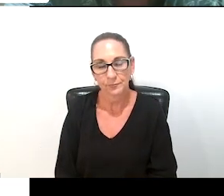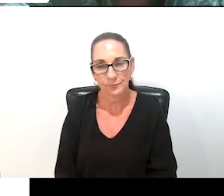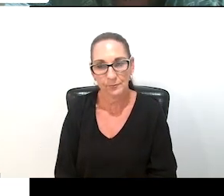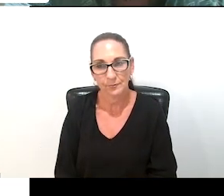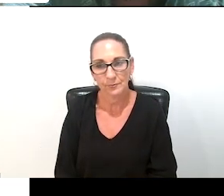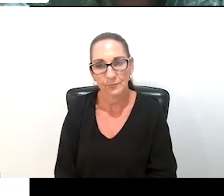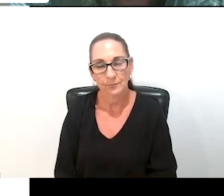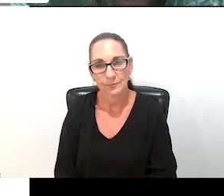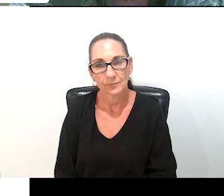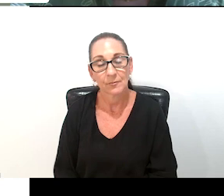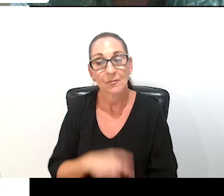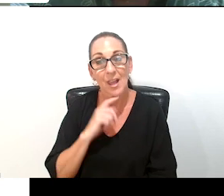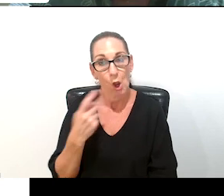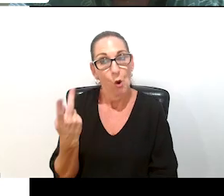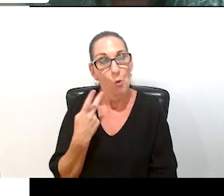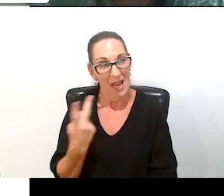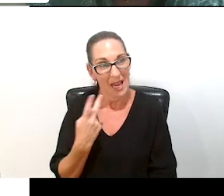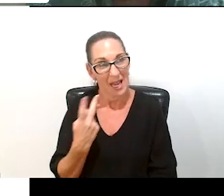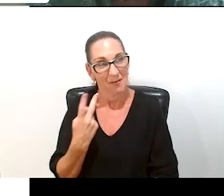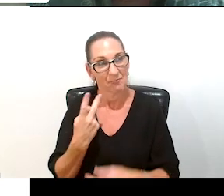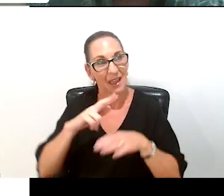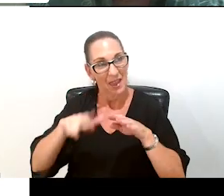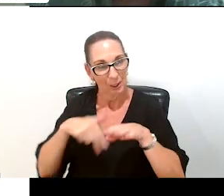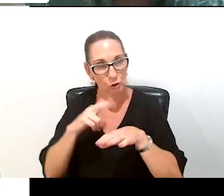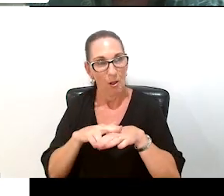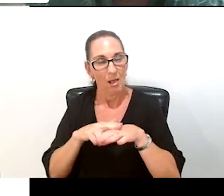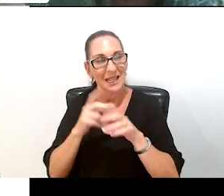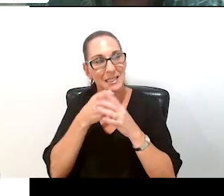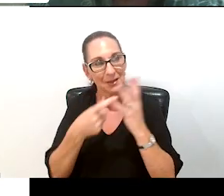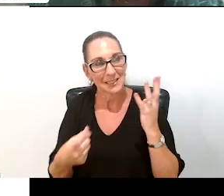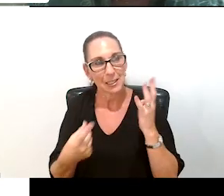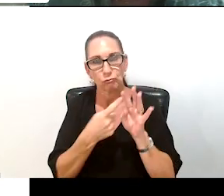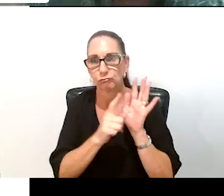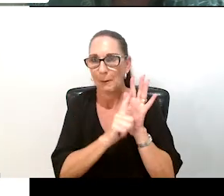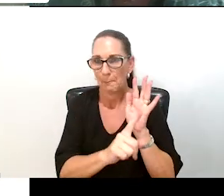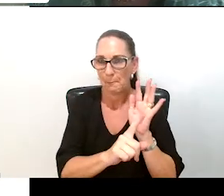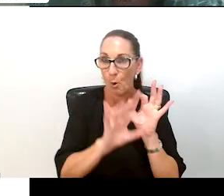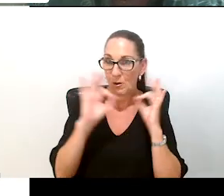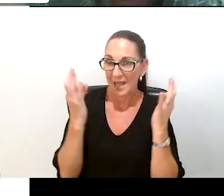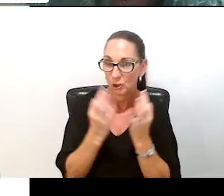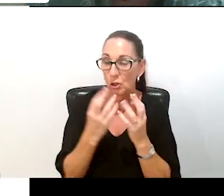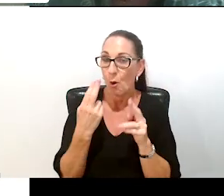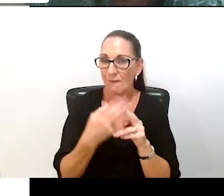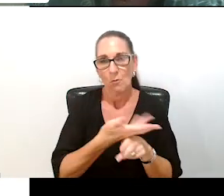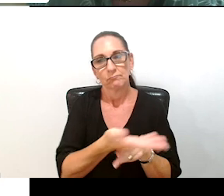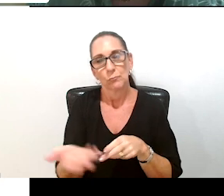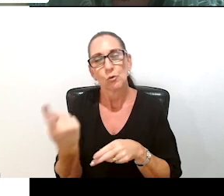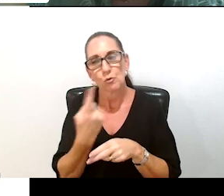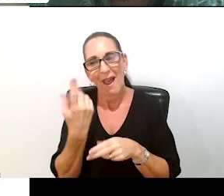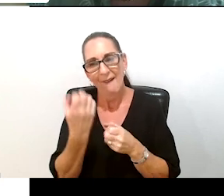We are the National Disability Representative Organisation for people with an